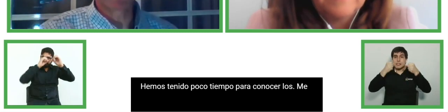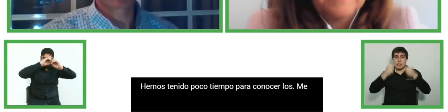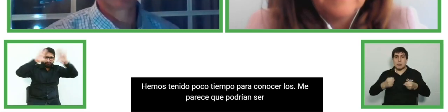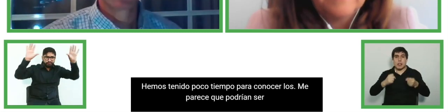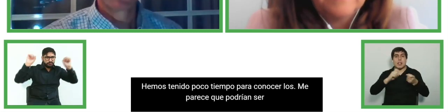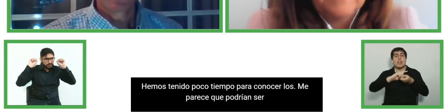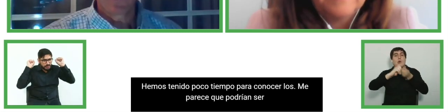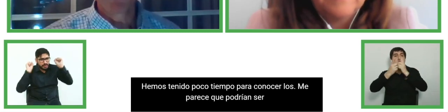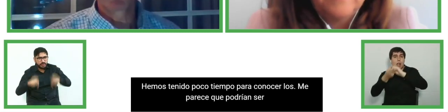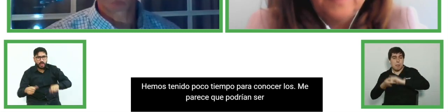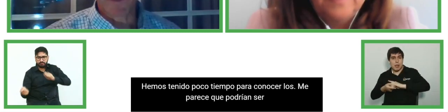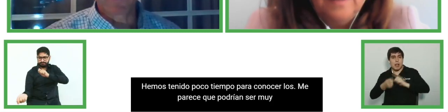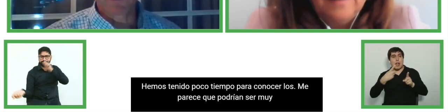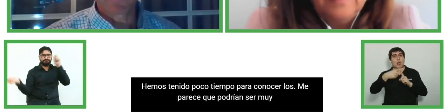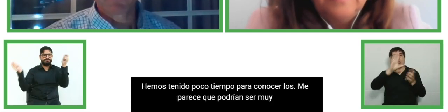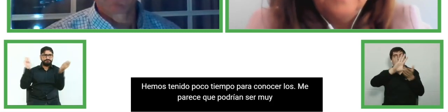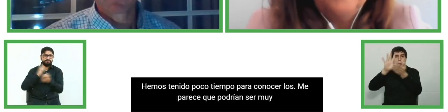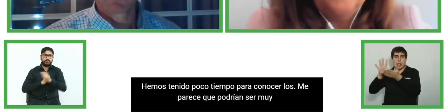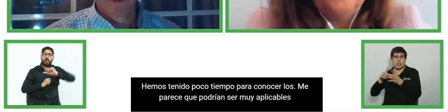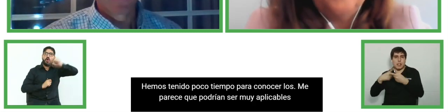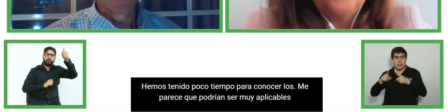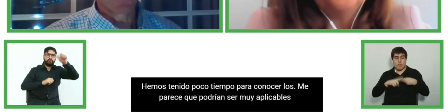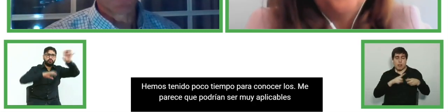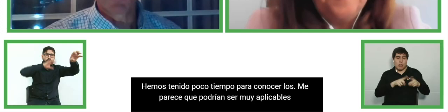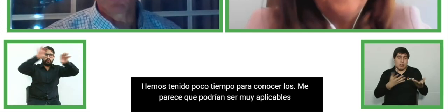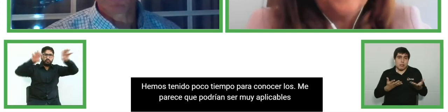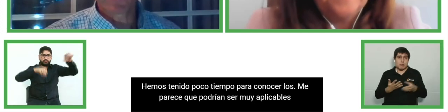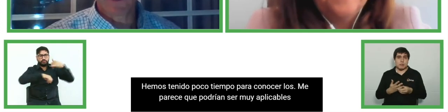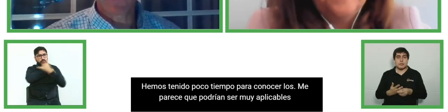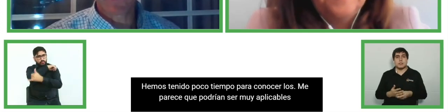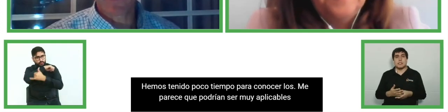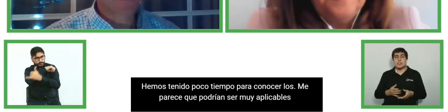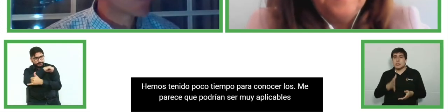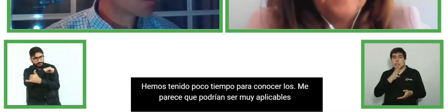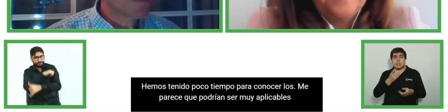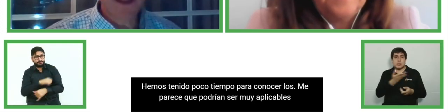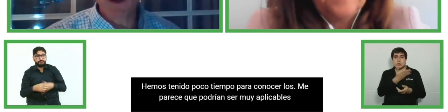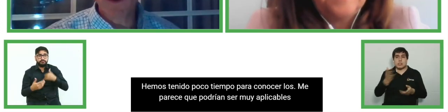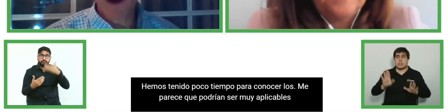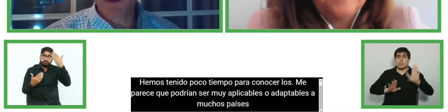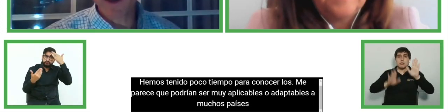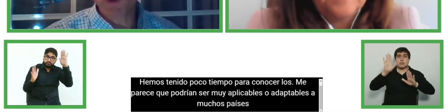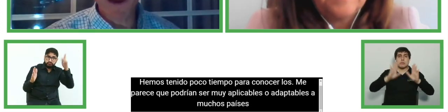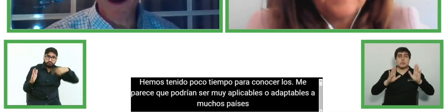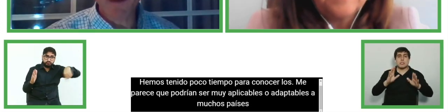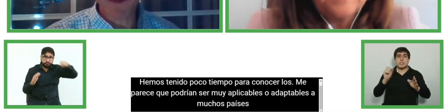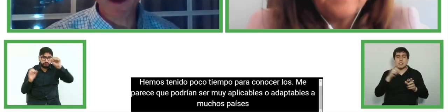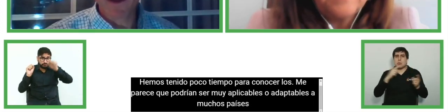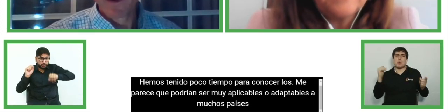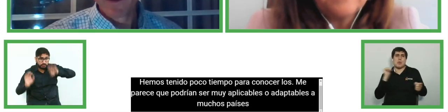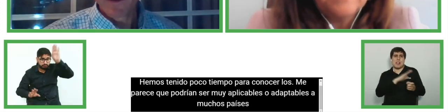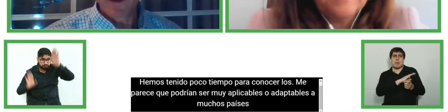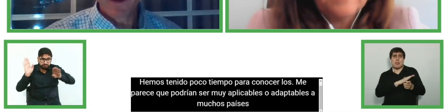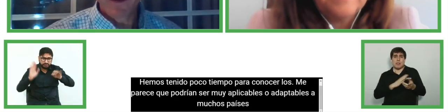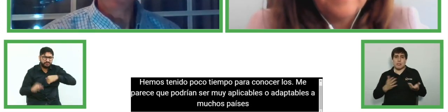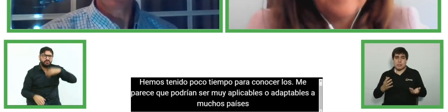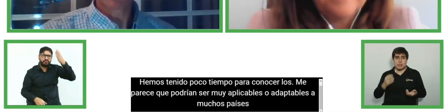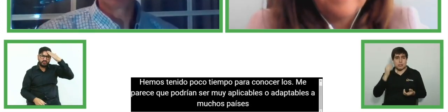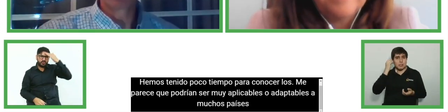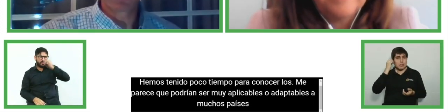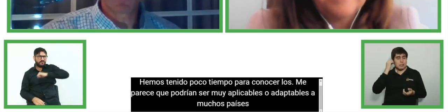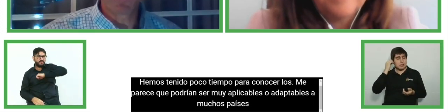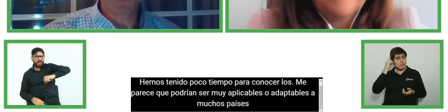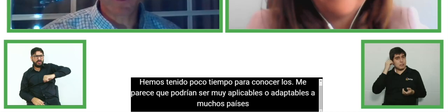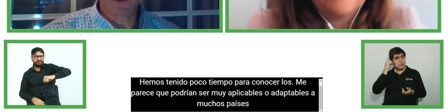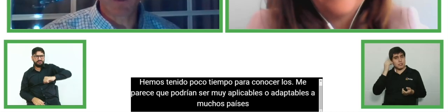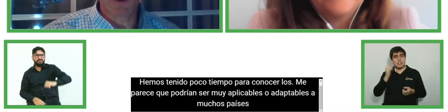think. So I don't know if anyone can make a comment in a very quick round, 15 seconds. We can do maybe,